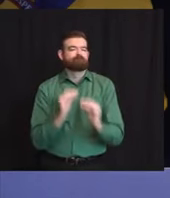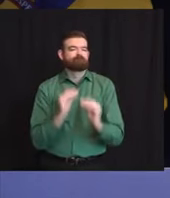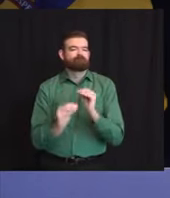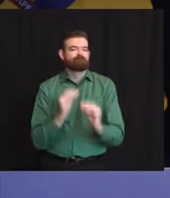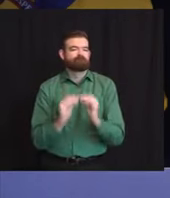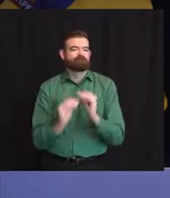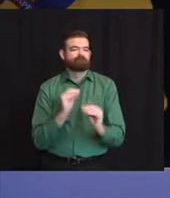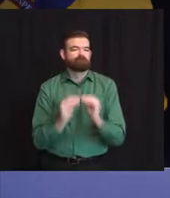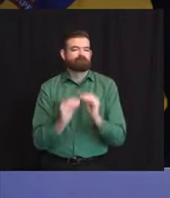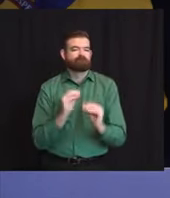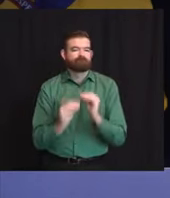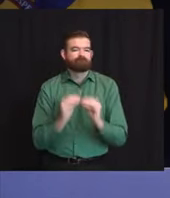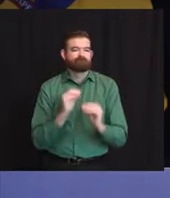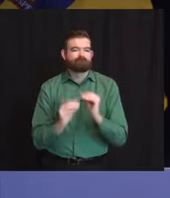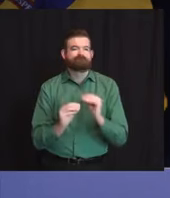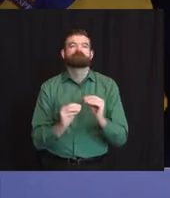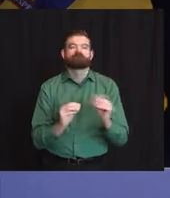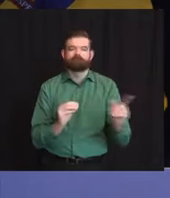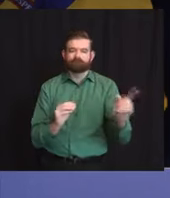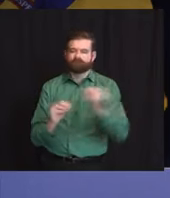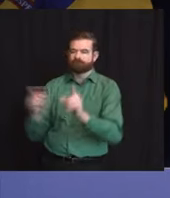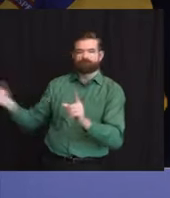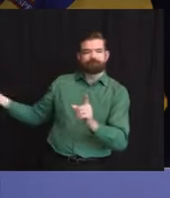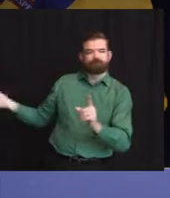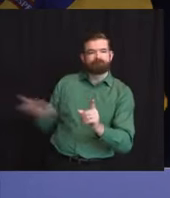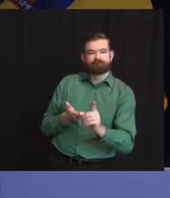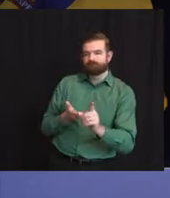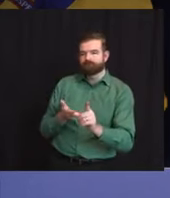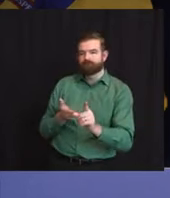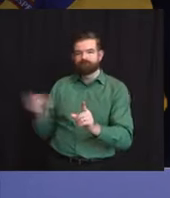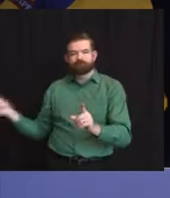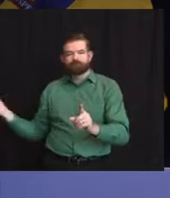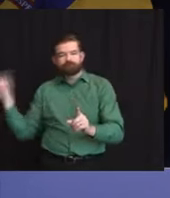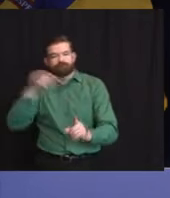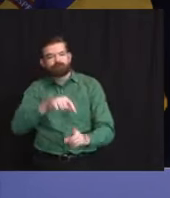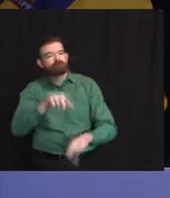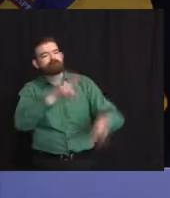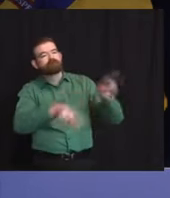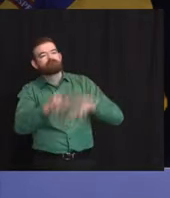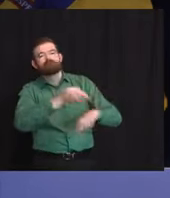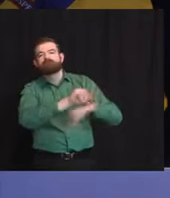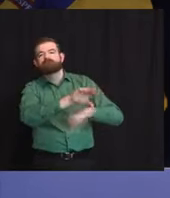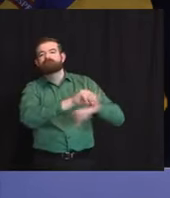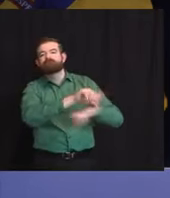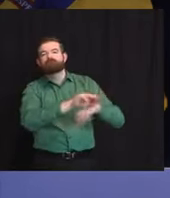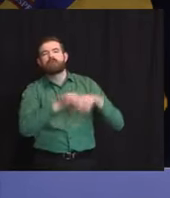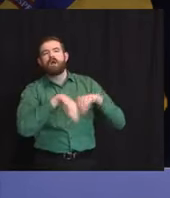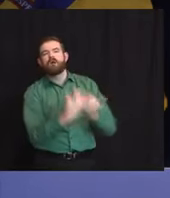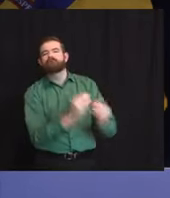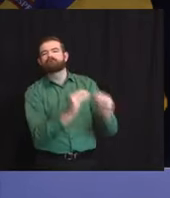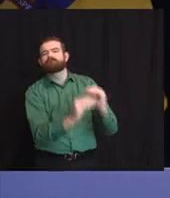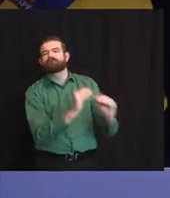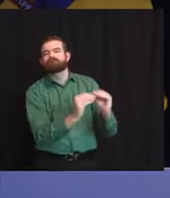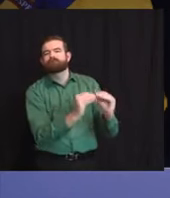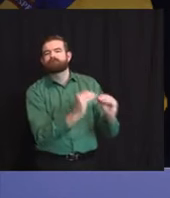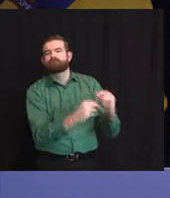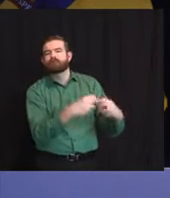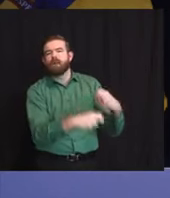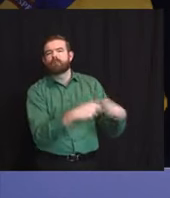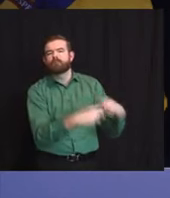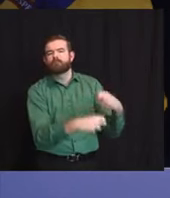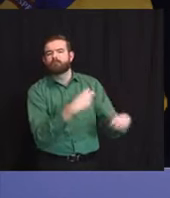oversight. Testing has been completed at the Paramus Veterans Home, and as you know, the VA is helping us with